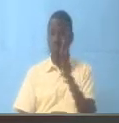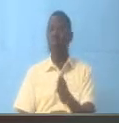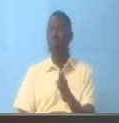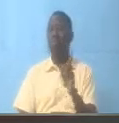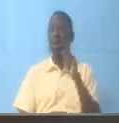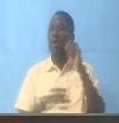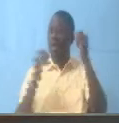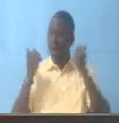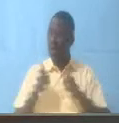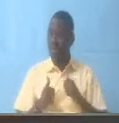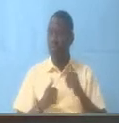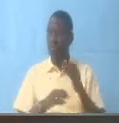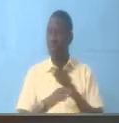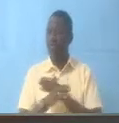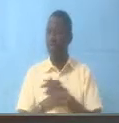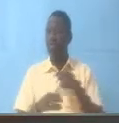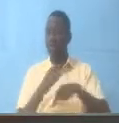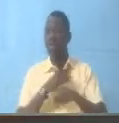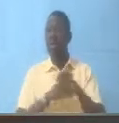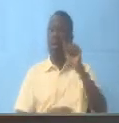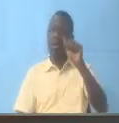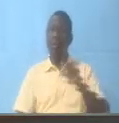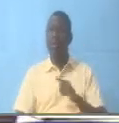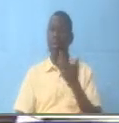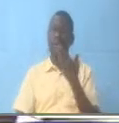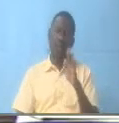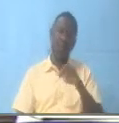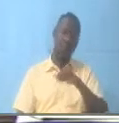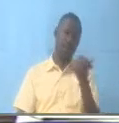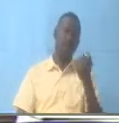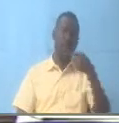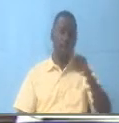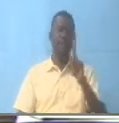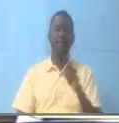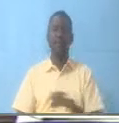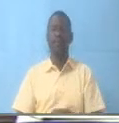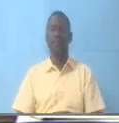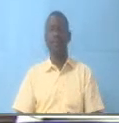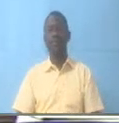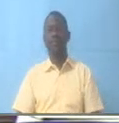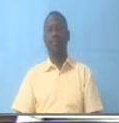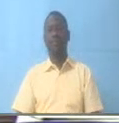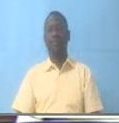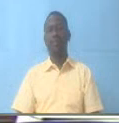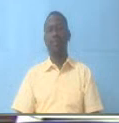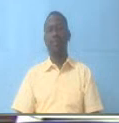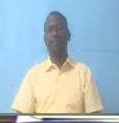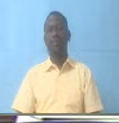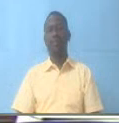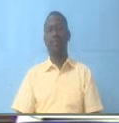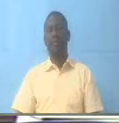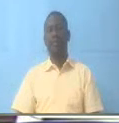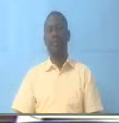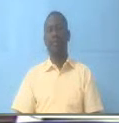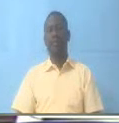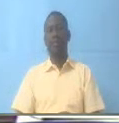wàlli commission bi de ñun suñ bunte yi ñu ngi ko ubbi woon ndax dañ doon def suñ gestu pour xam fan la dëgg féetee ak nu munti melit